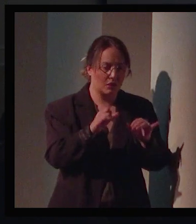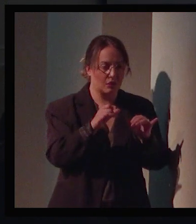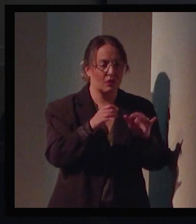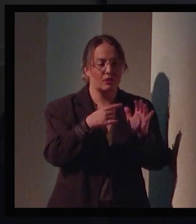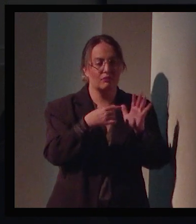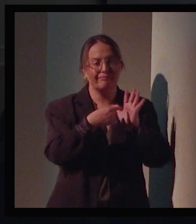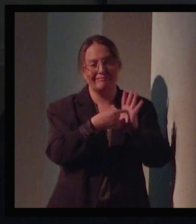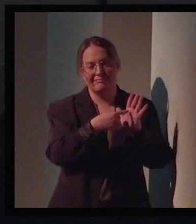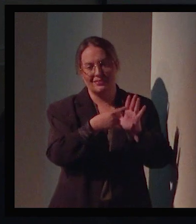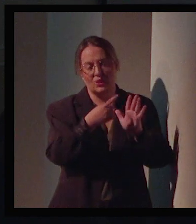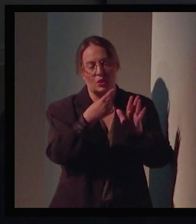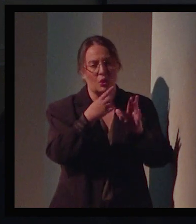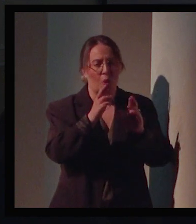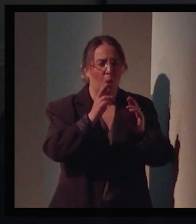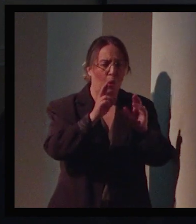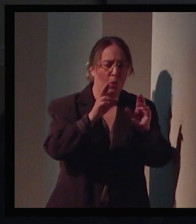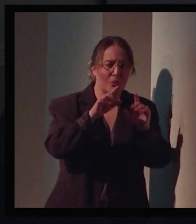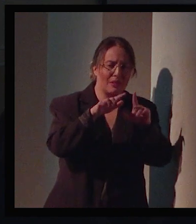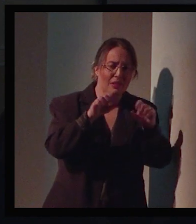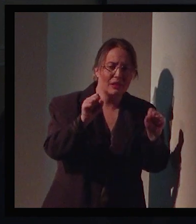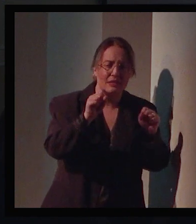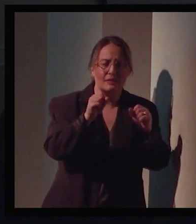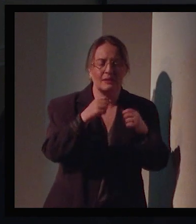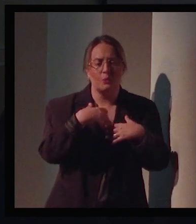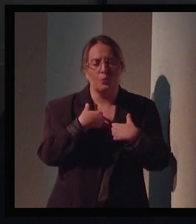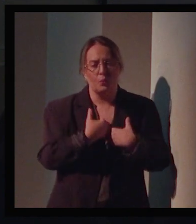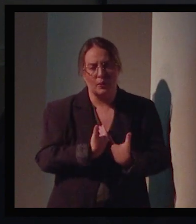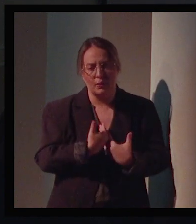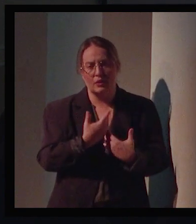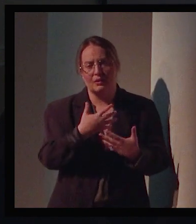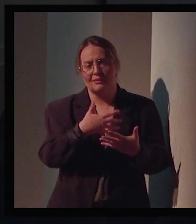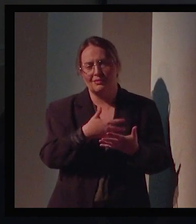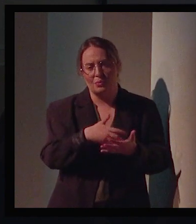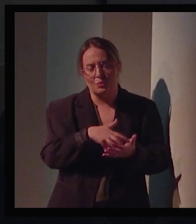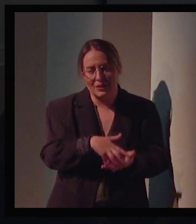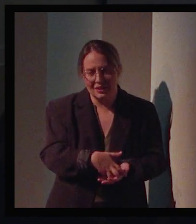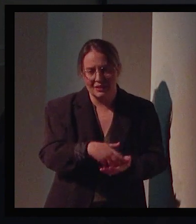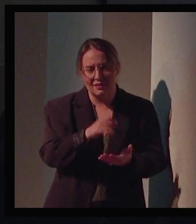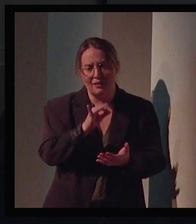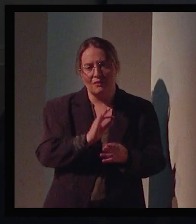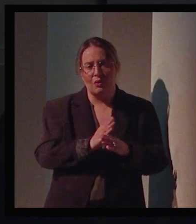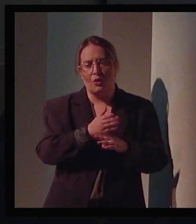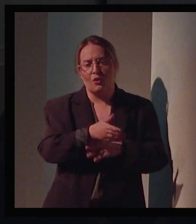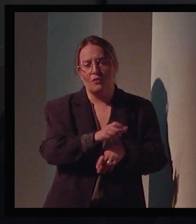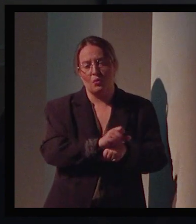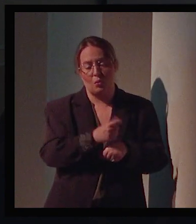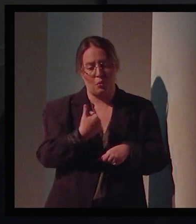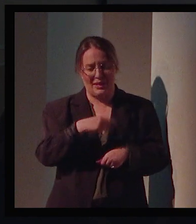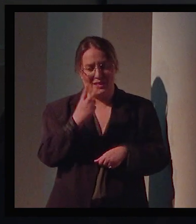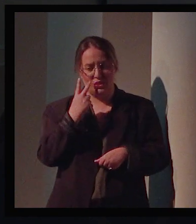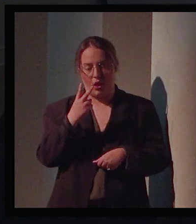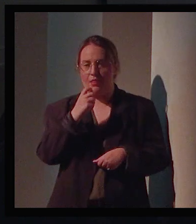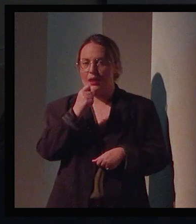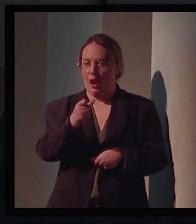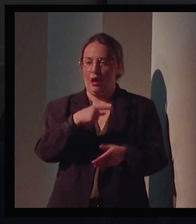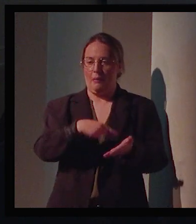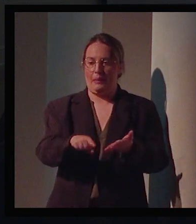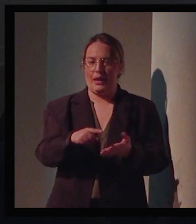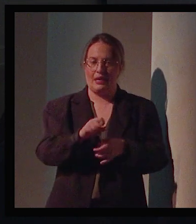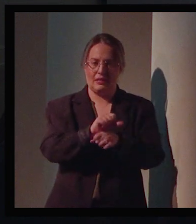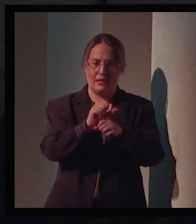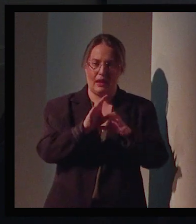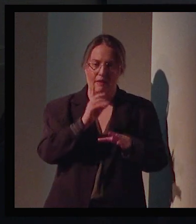patient, hopeless weariness of the overtasked workman. We saw the unpaid slave of our country, the